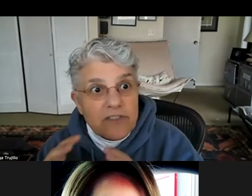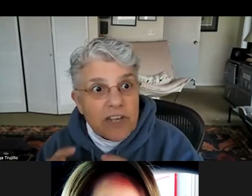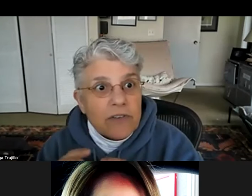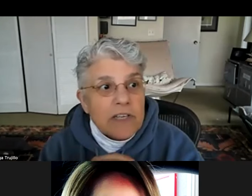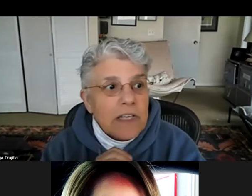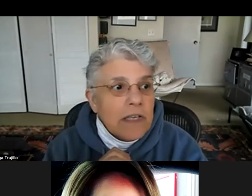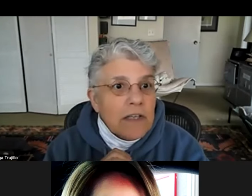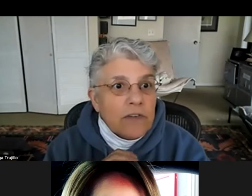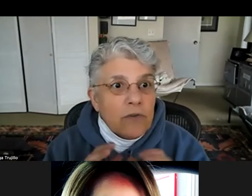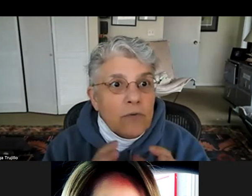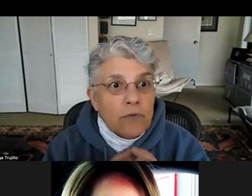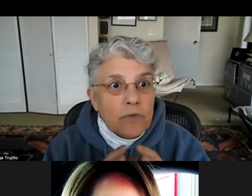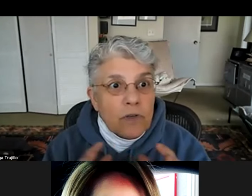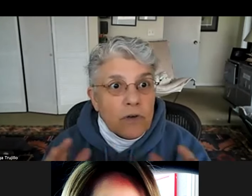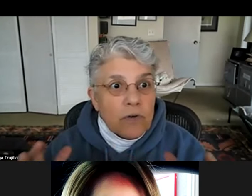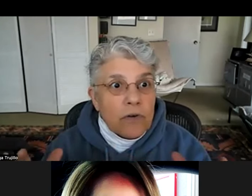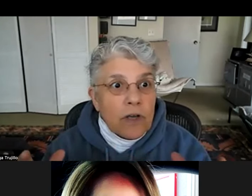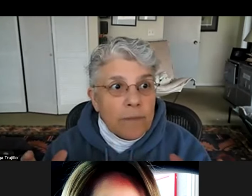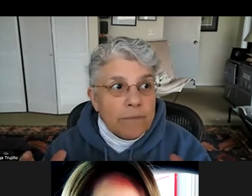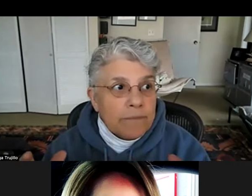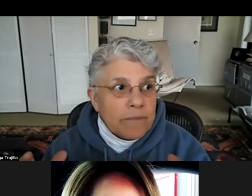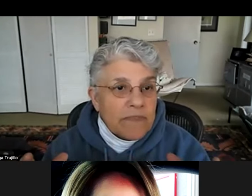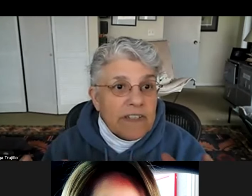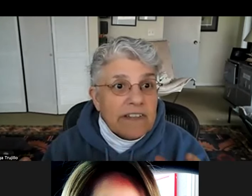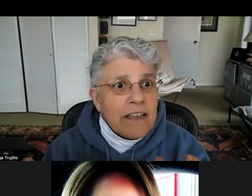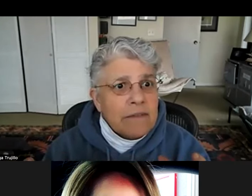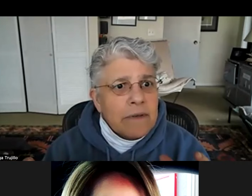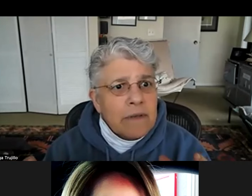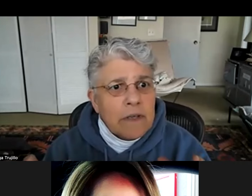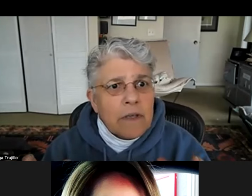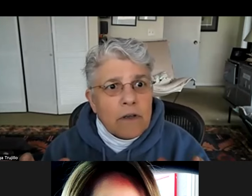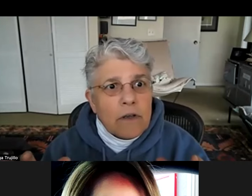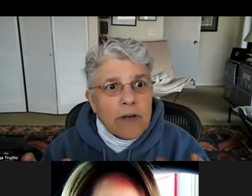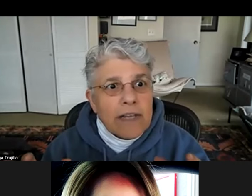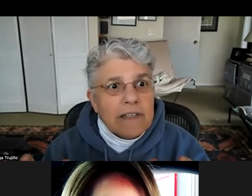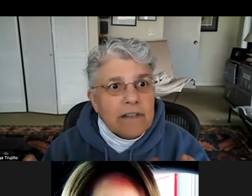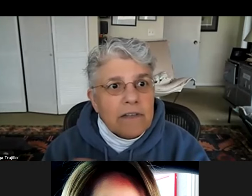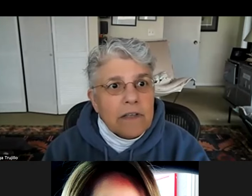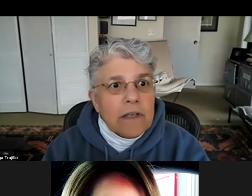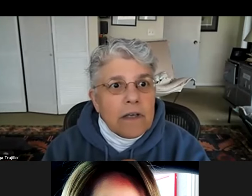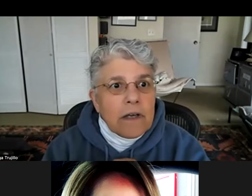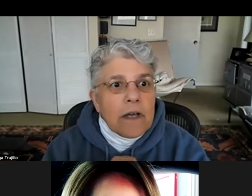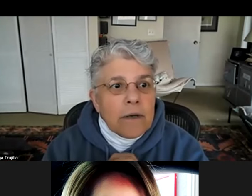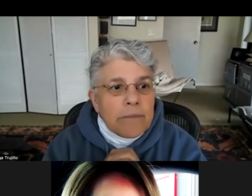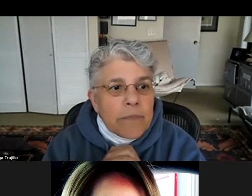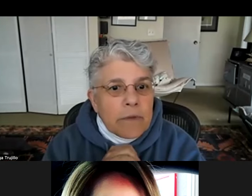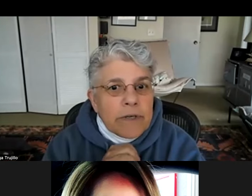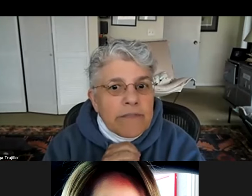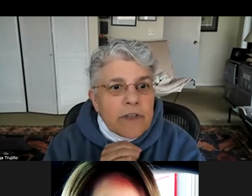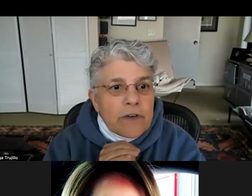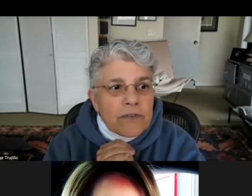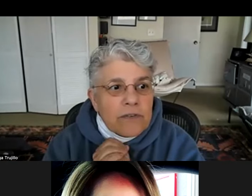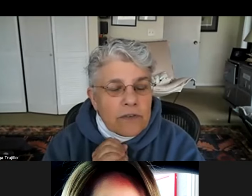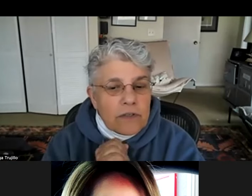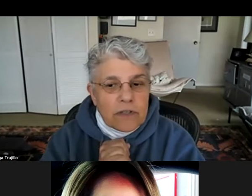disabilities generally to their TSASP grantees. But